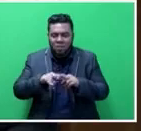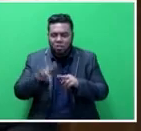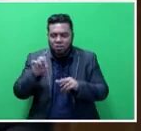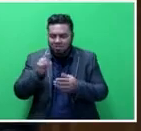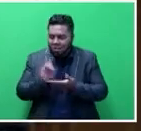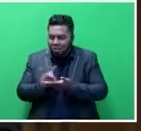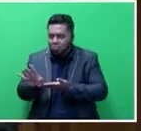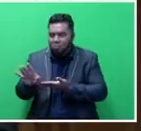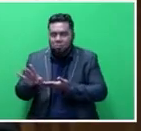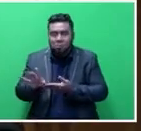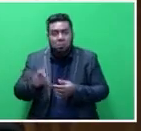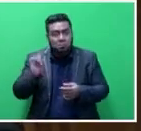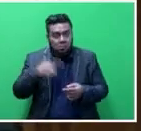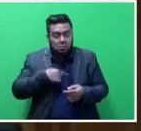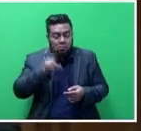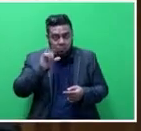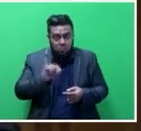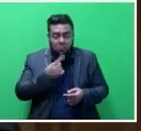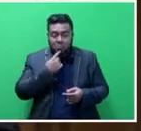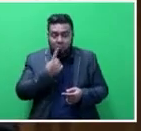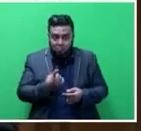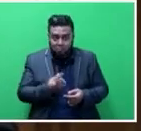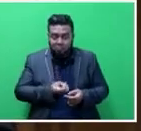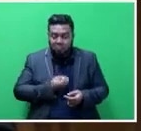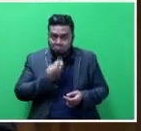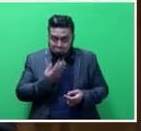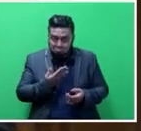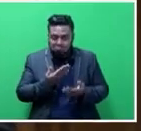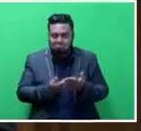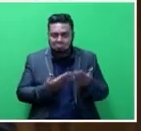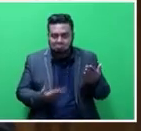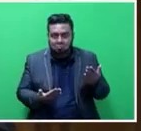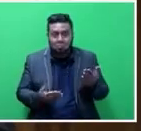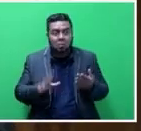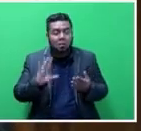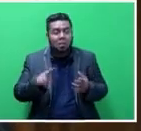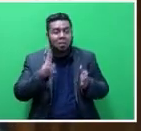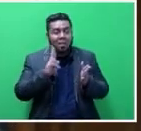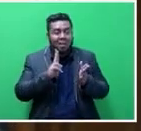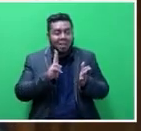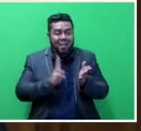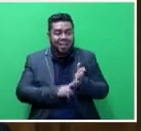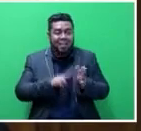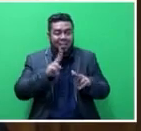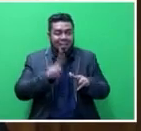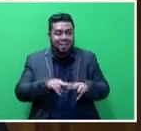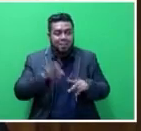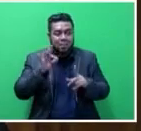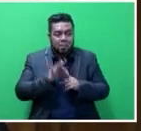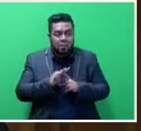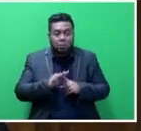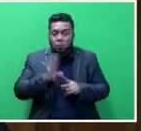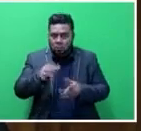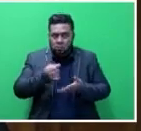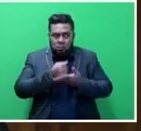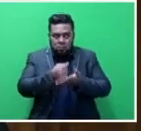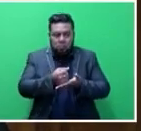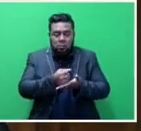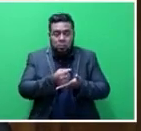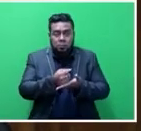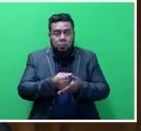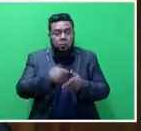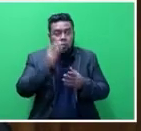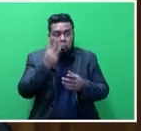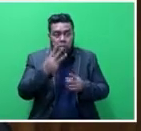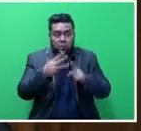Mr. Speaker, I do have to say, however, that the NFP supports 3 policies in the revised